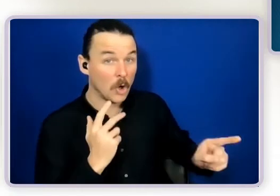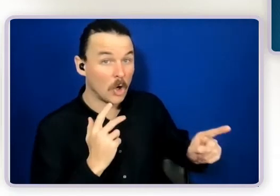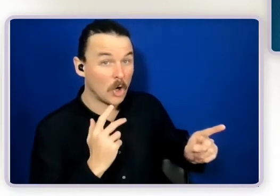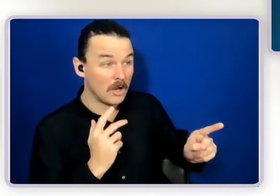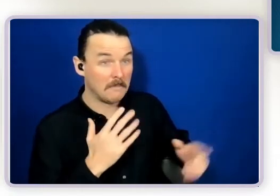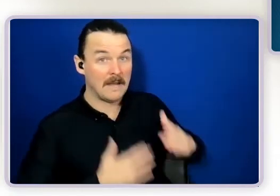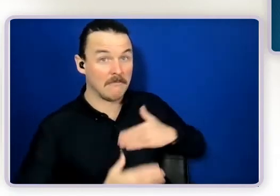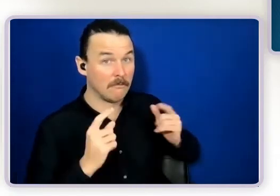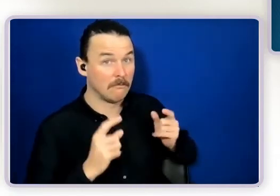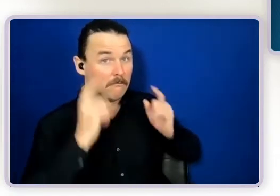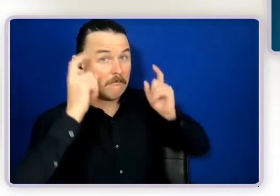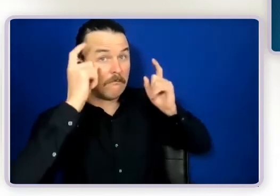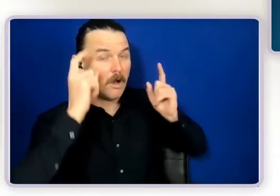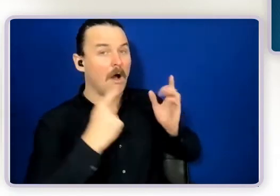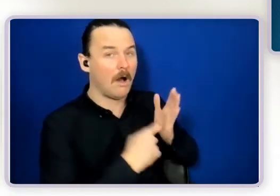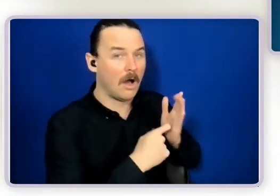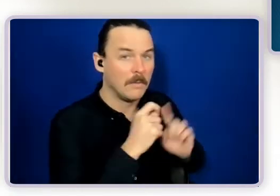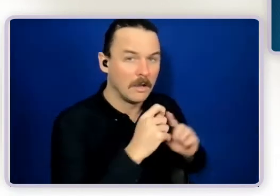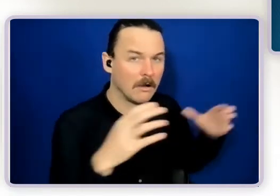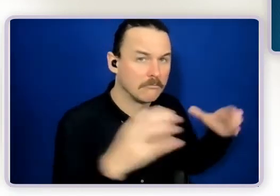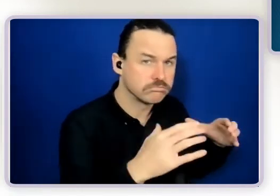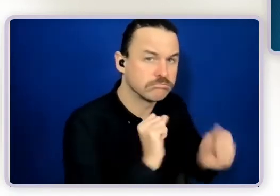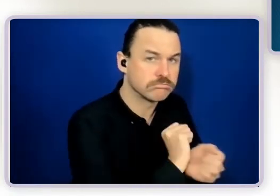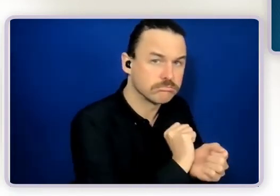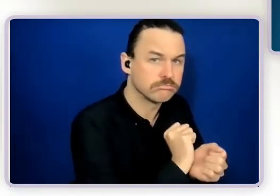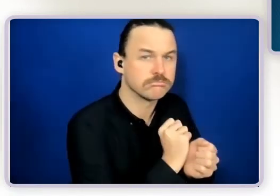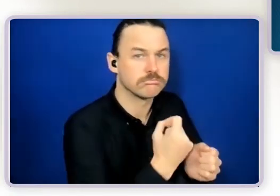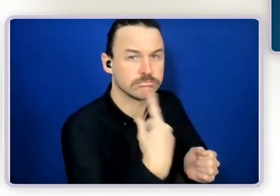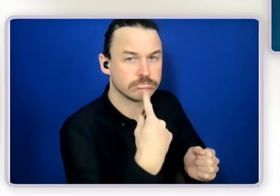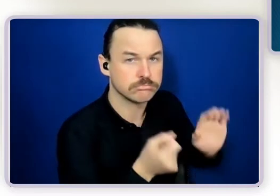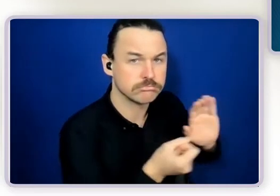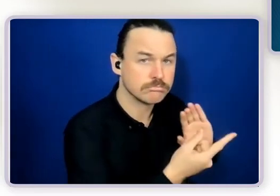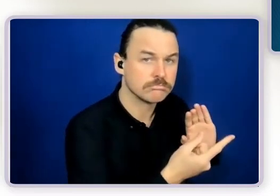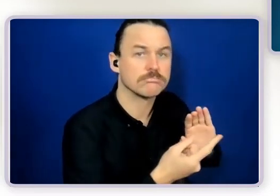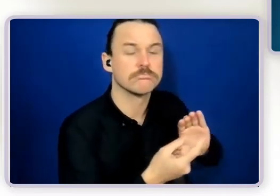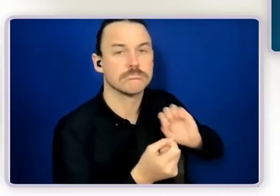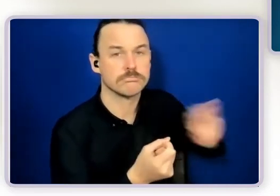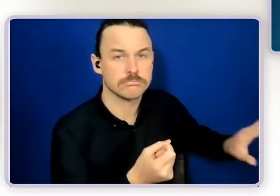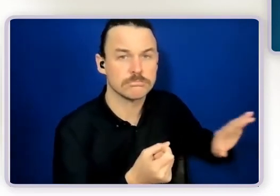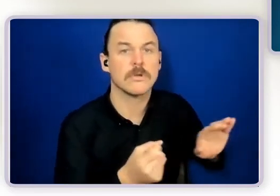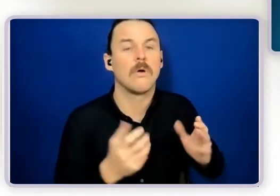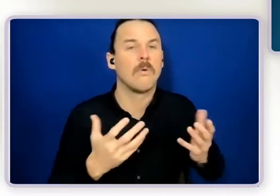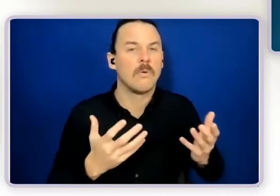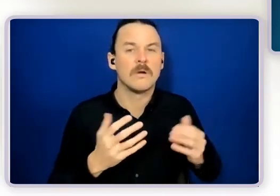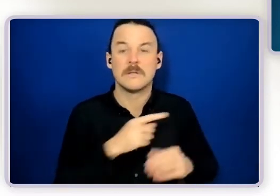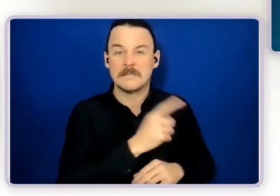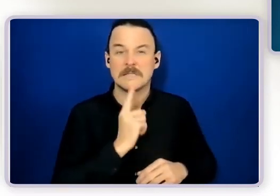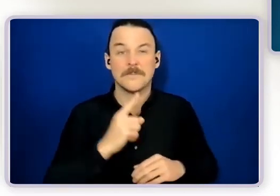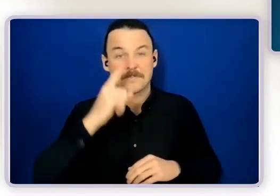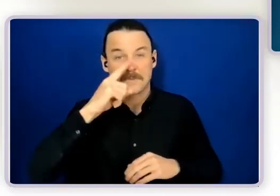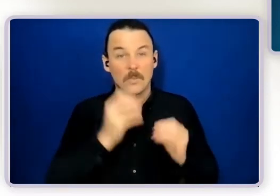example, people with disability who have limited communication skills and or emotional regulation skills